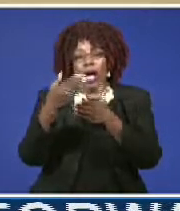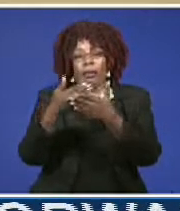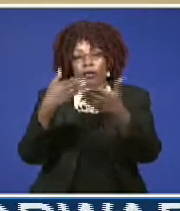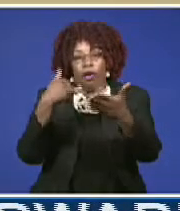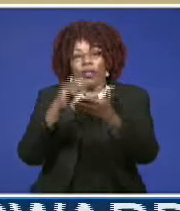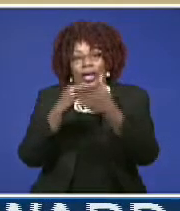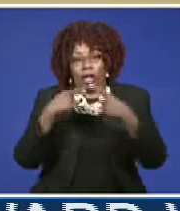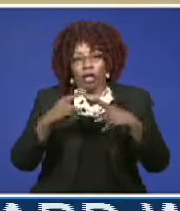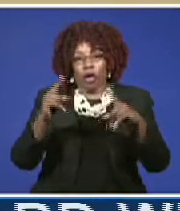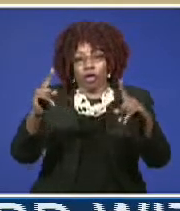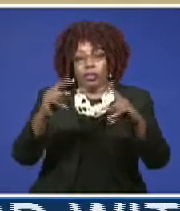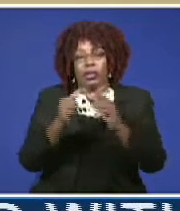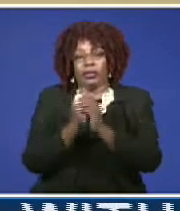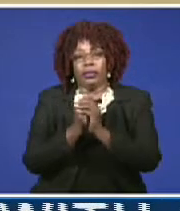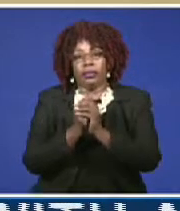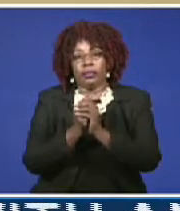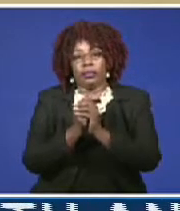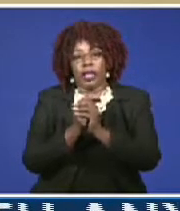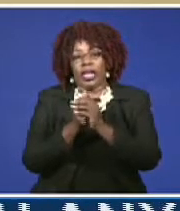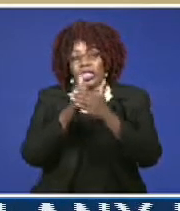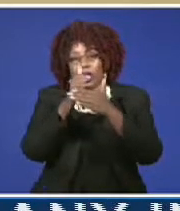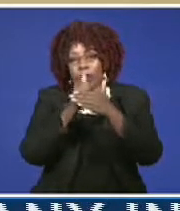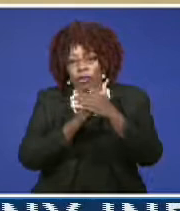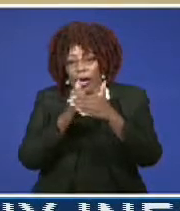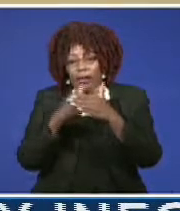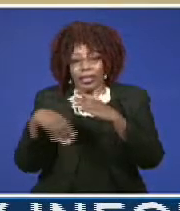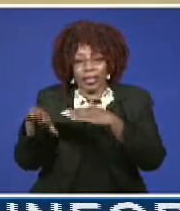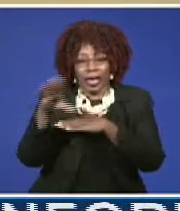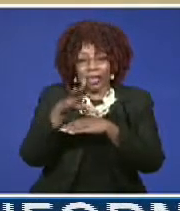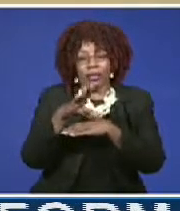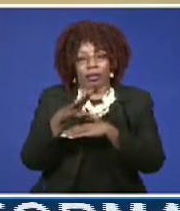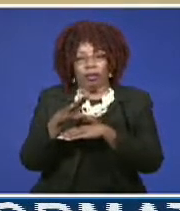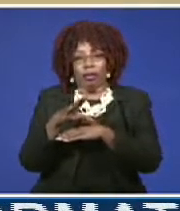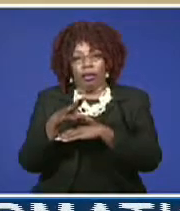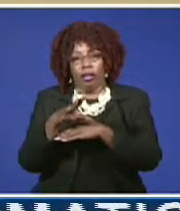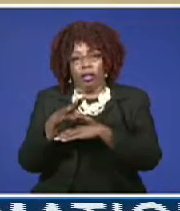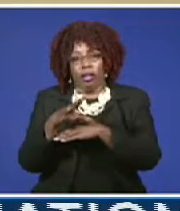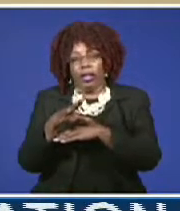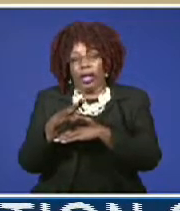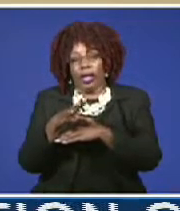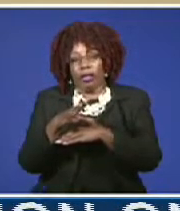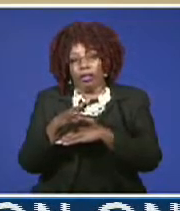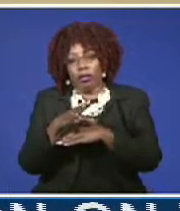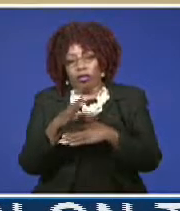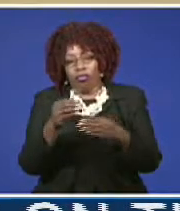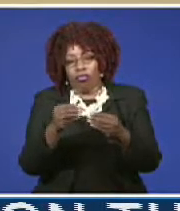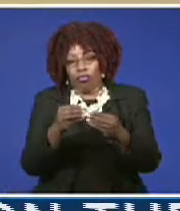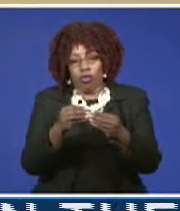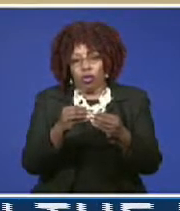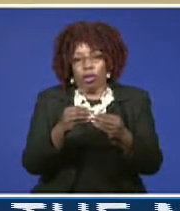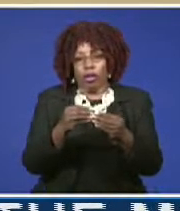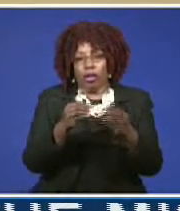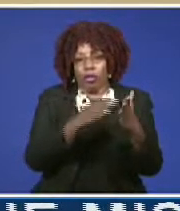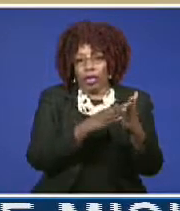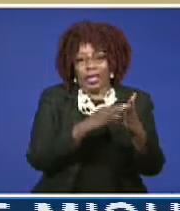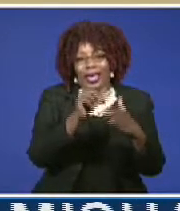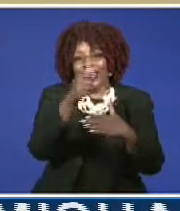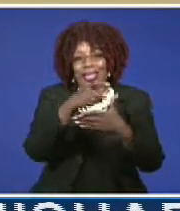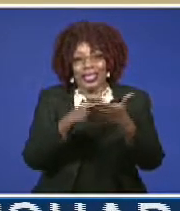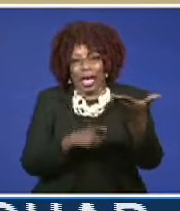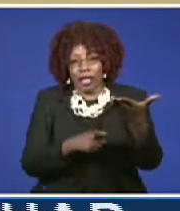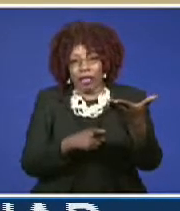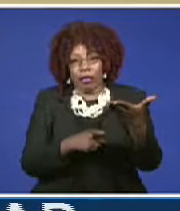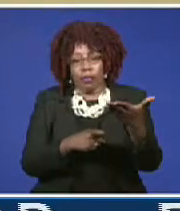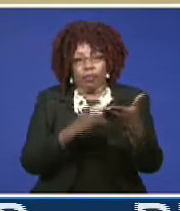is the private sector that drives most of the economic activity in the country. Any taxes imposed are going to be borne by